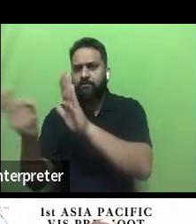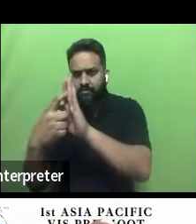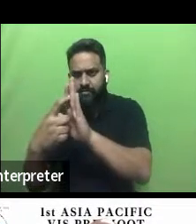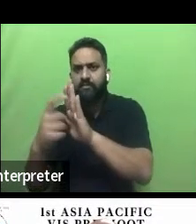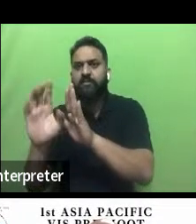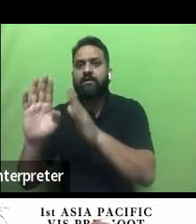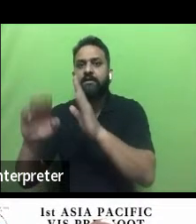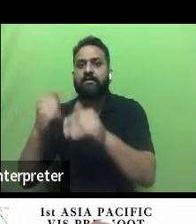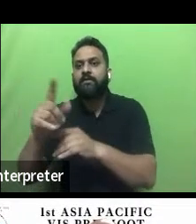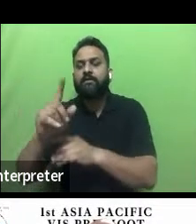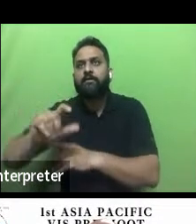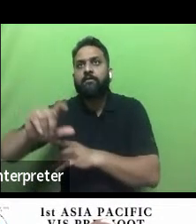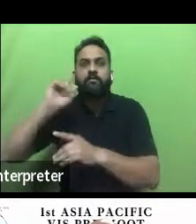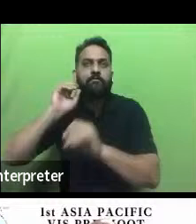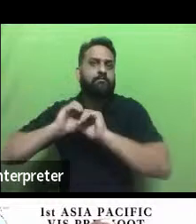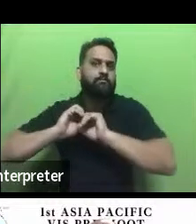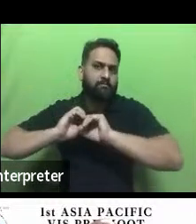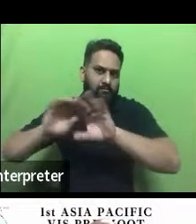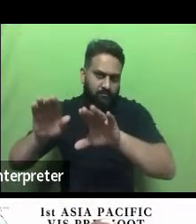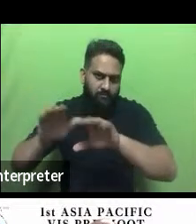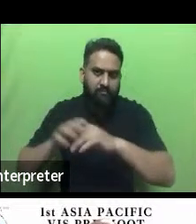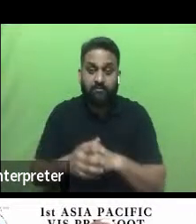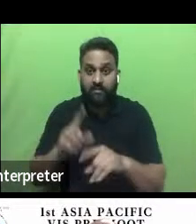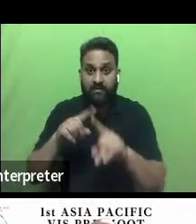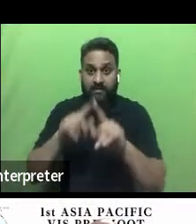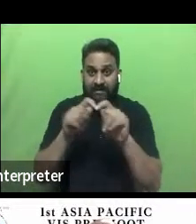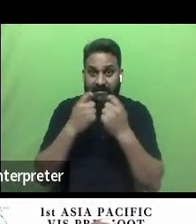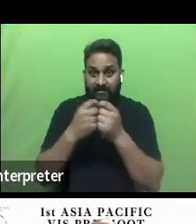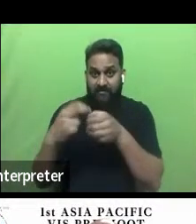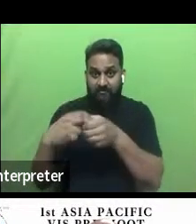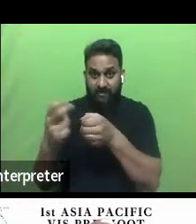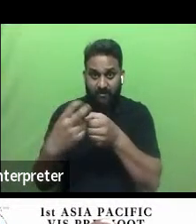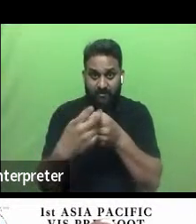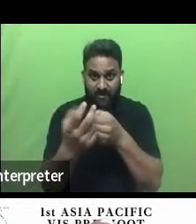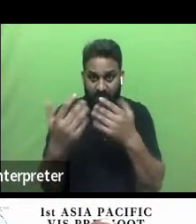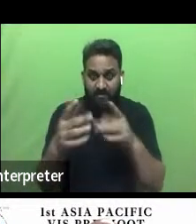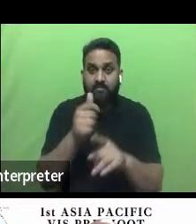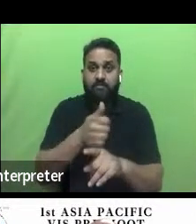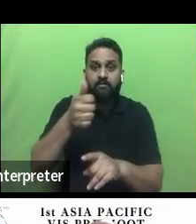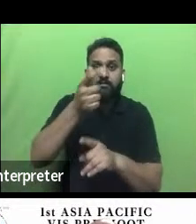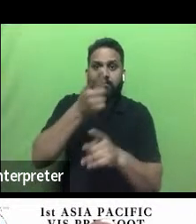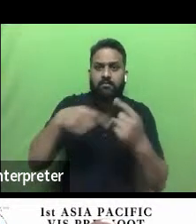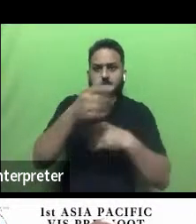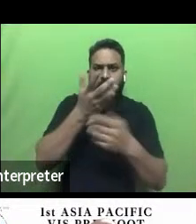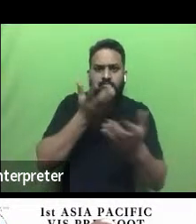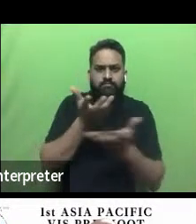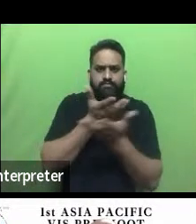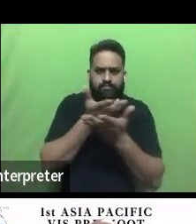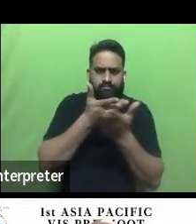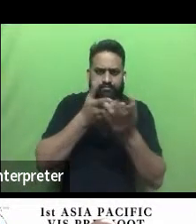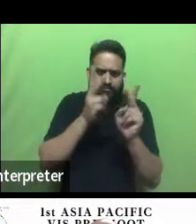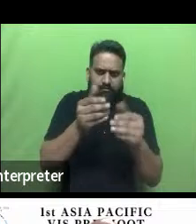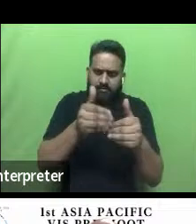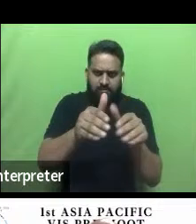will be further notified there. And as the teams leave, the arbitrators can carry on the discussion here.